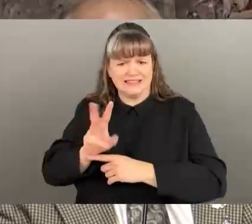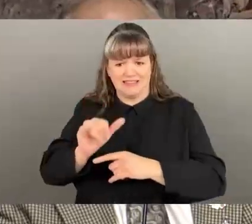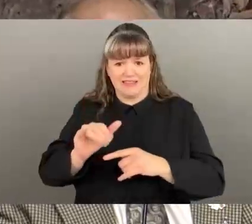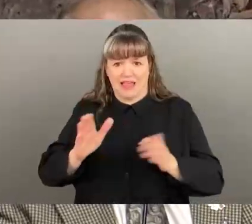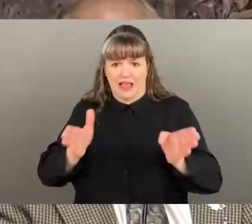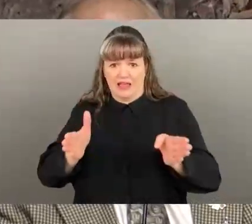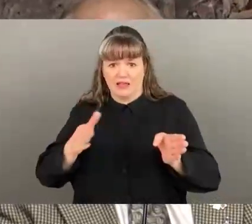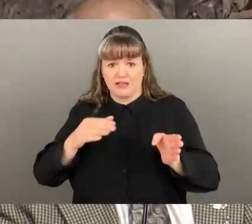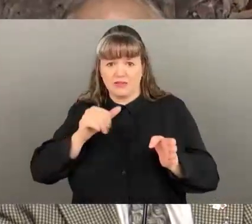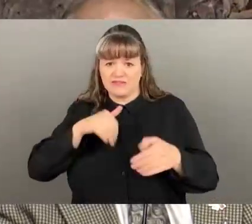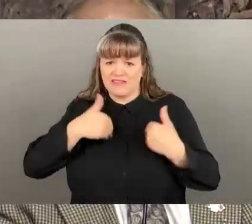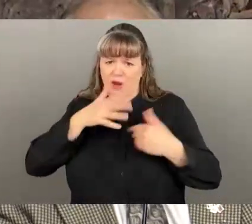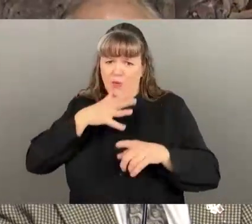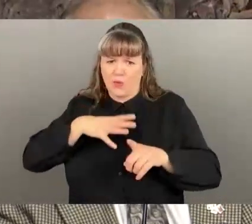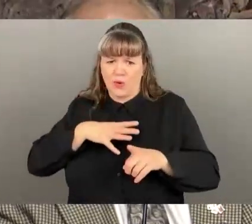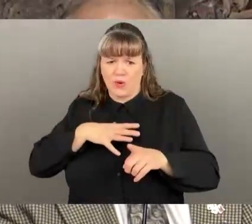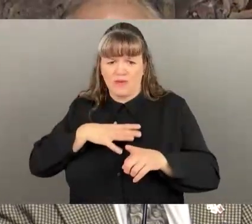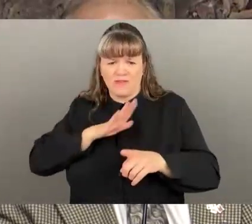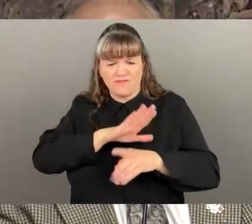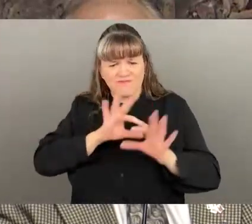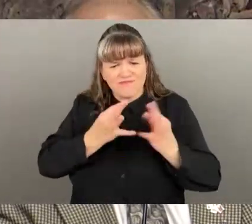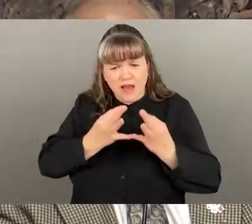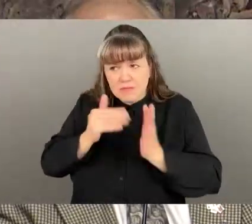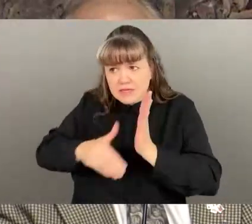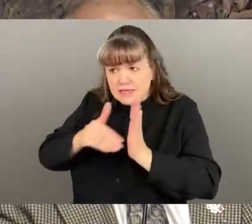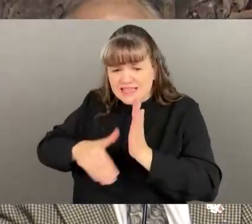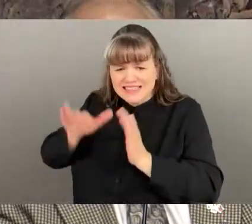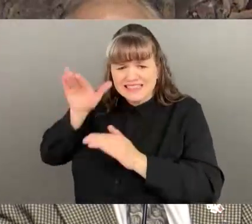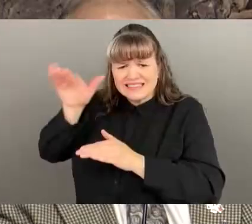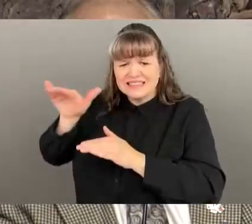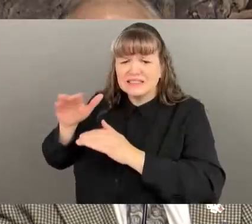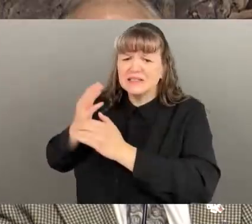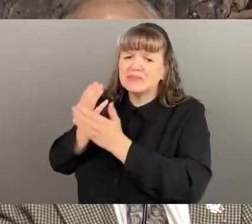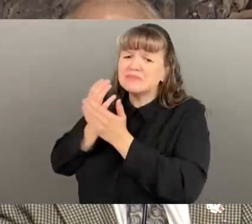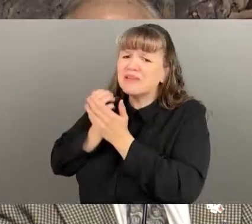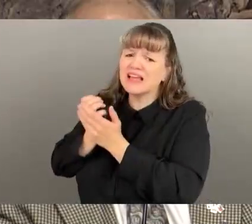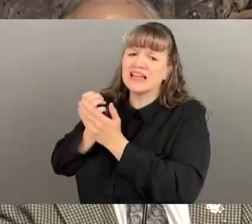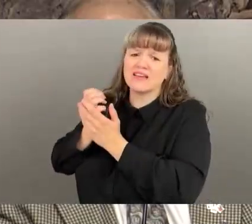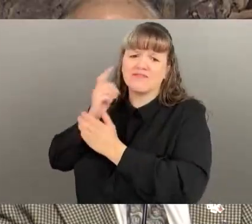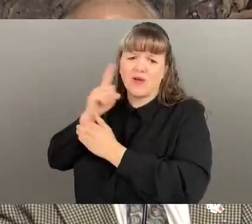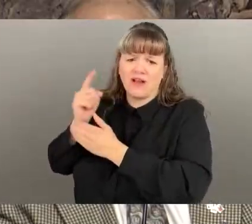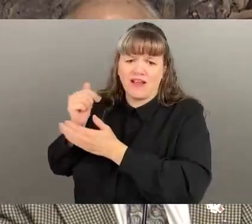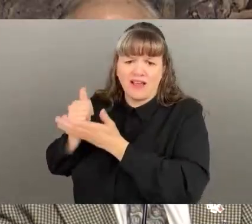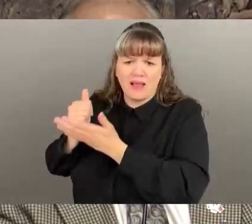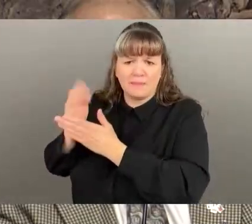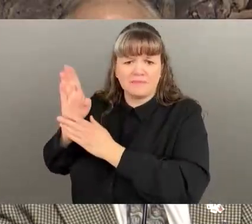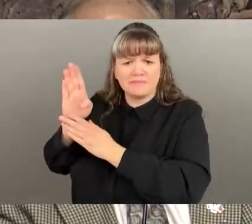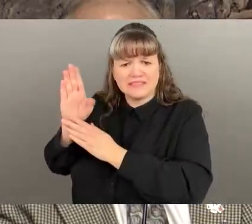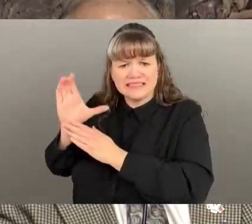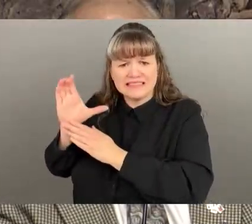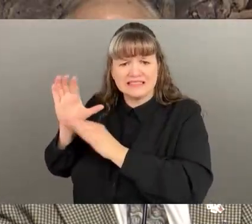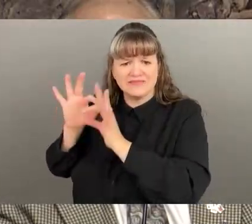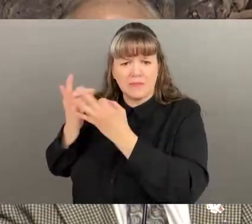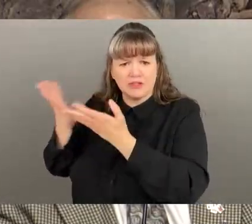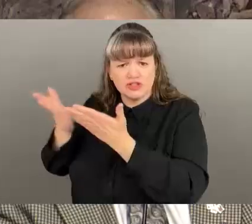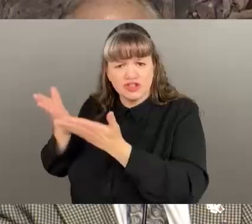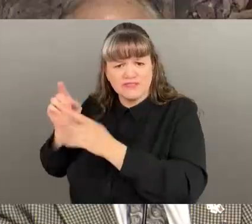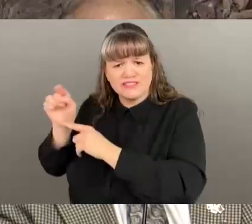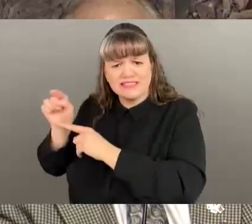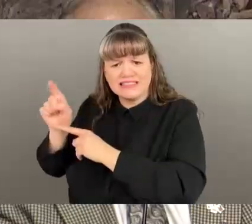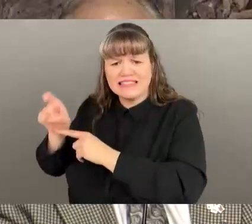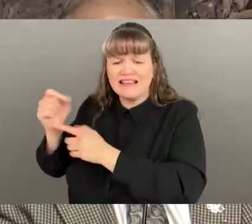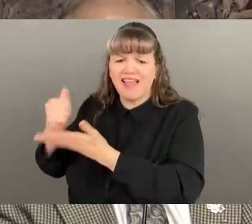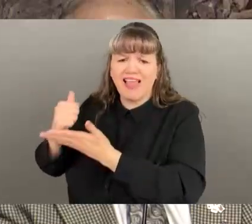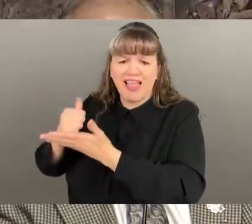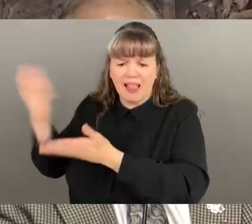help. When they called on a Monday, they were told no one could come until Friday. When they